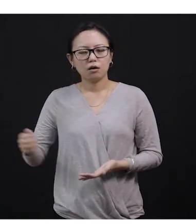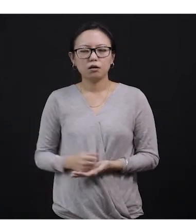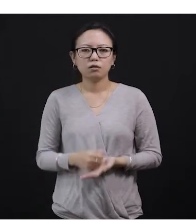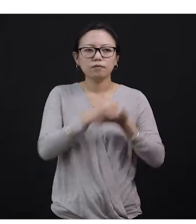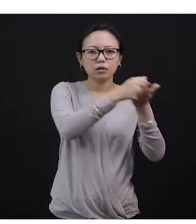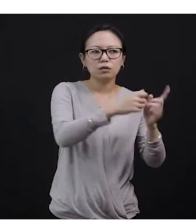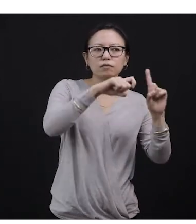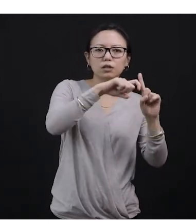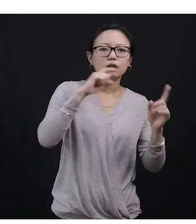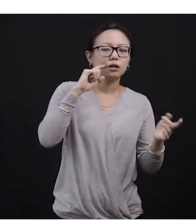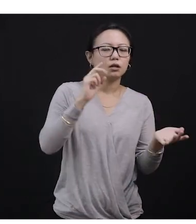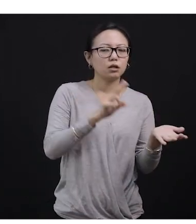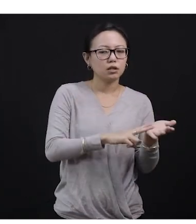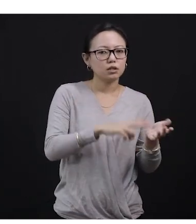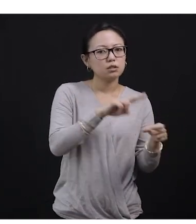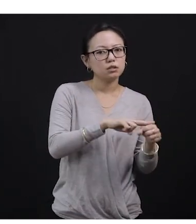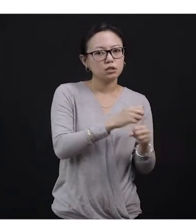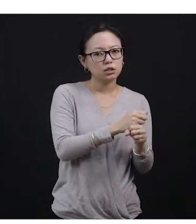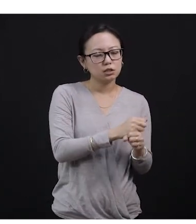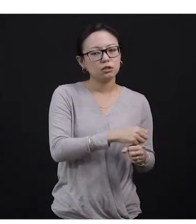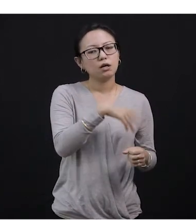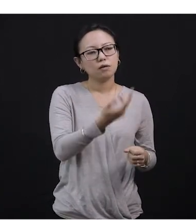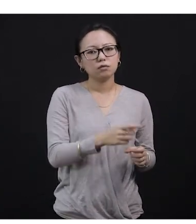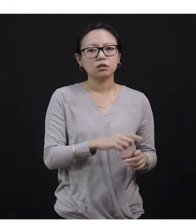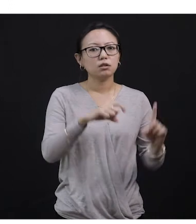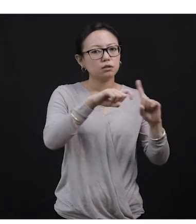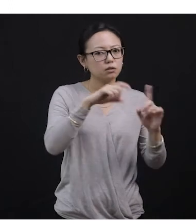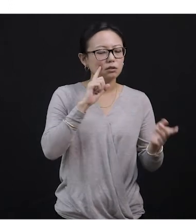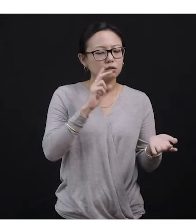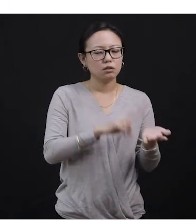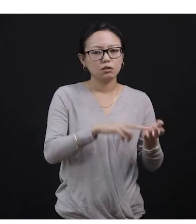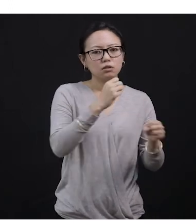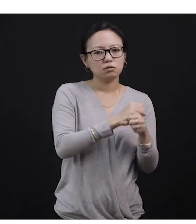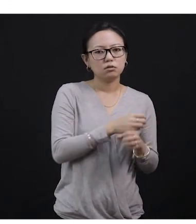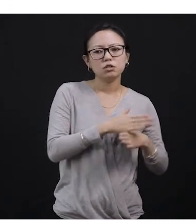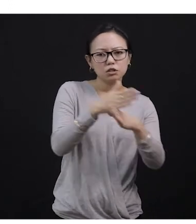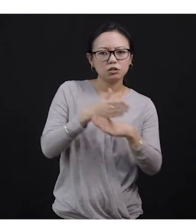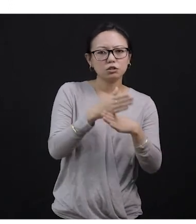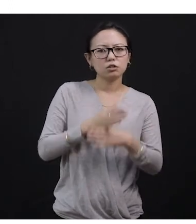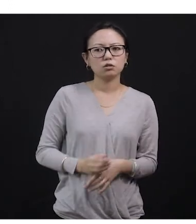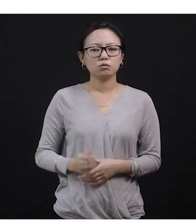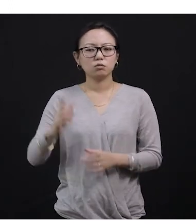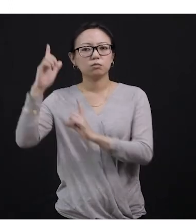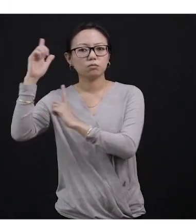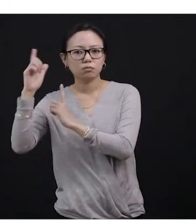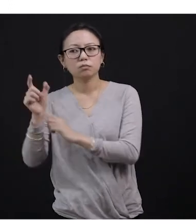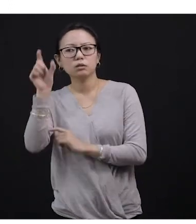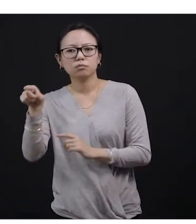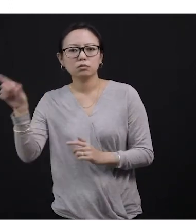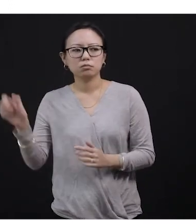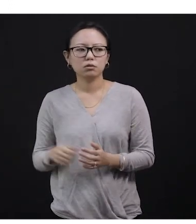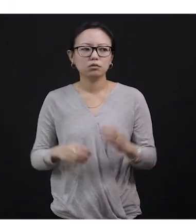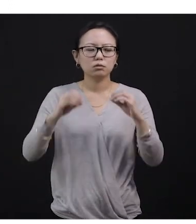they used to give a bhaga, that is share 1/6 of the share to the king. So with this share,